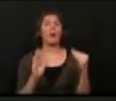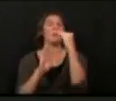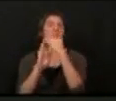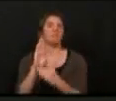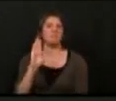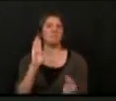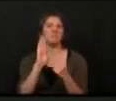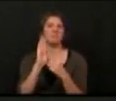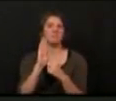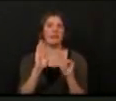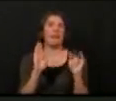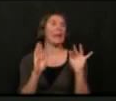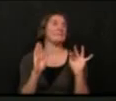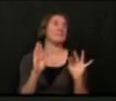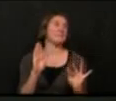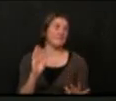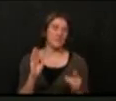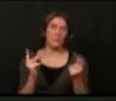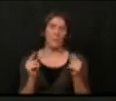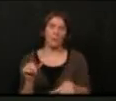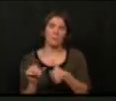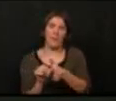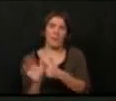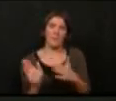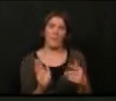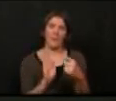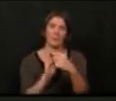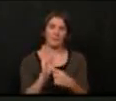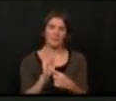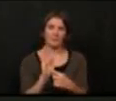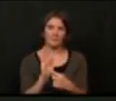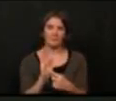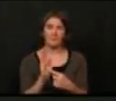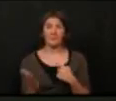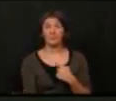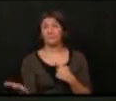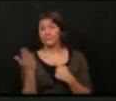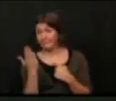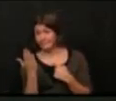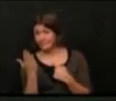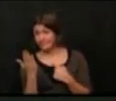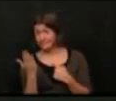I think that we at least need to bring back up and ask